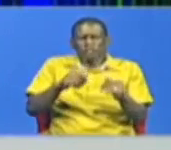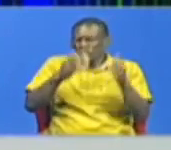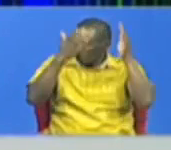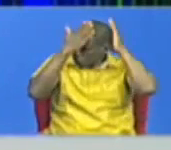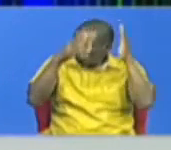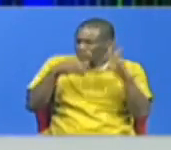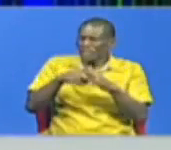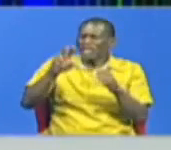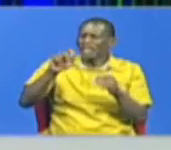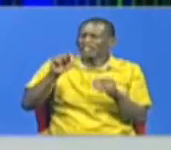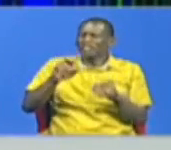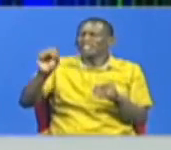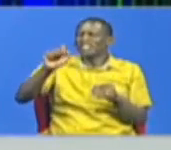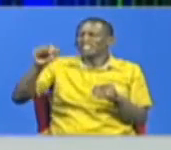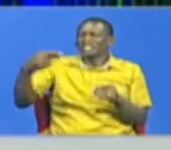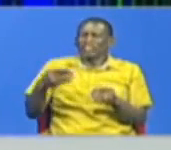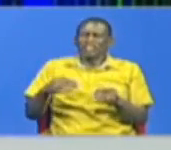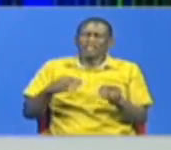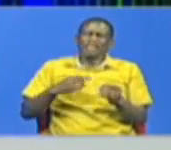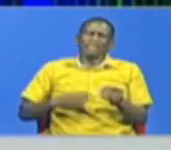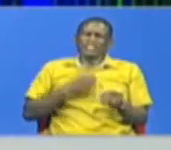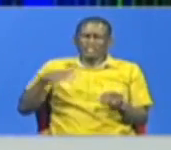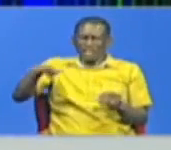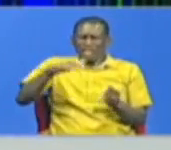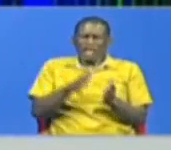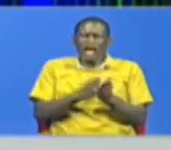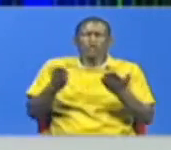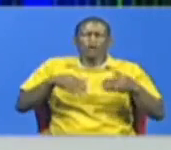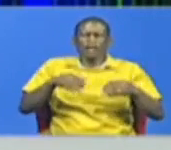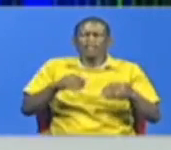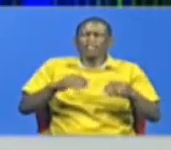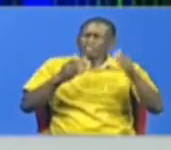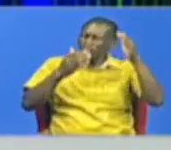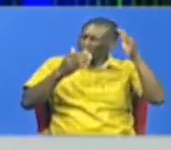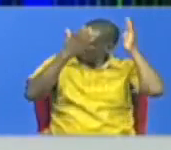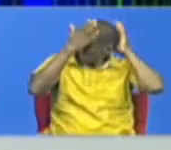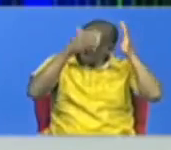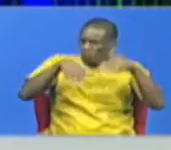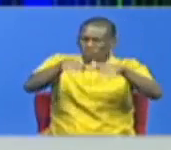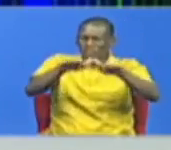Olale visited the murder scene and the final resting place of the fallen father